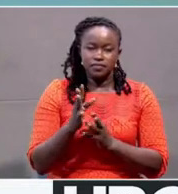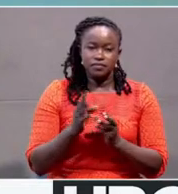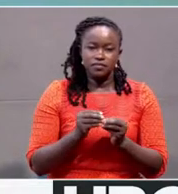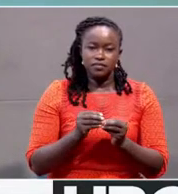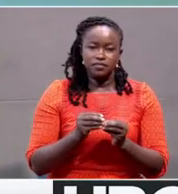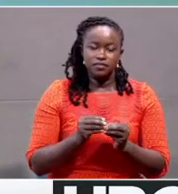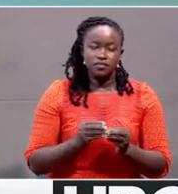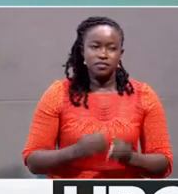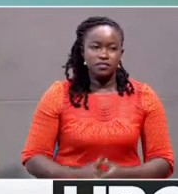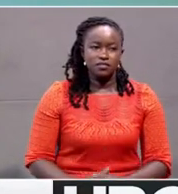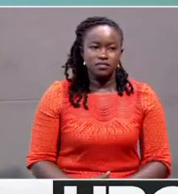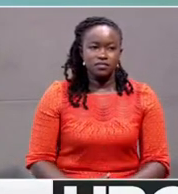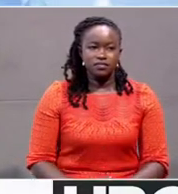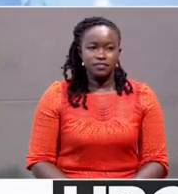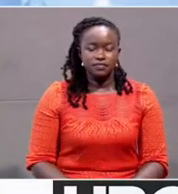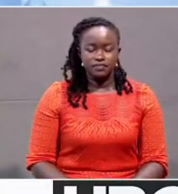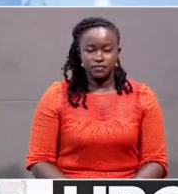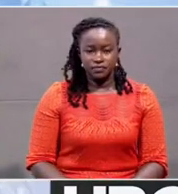report.